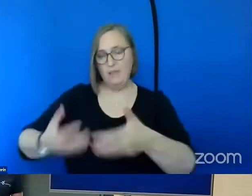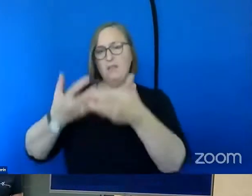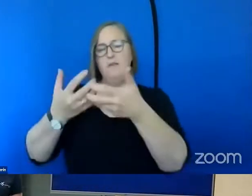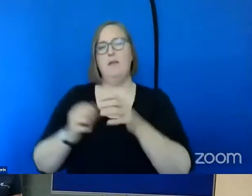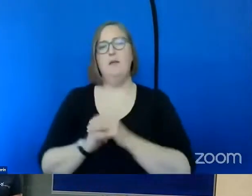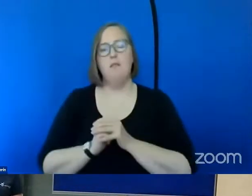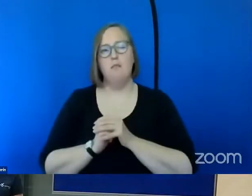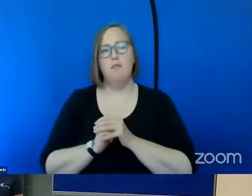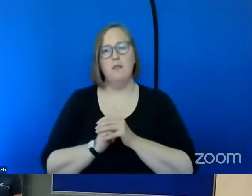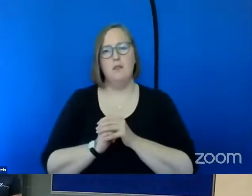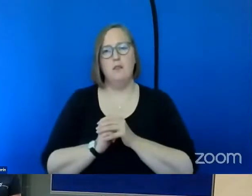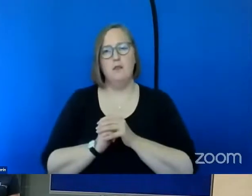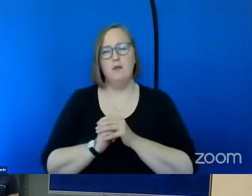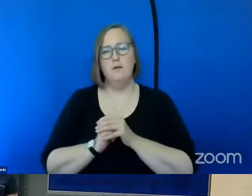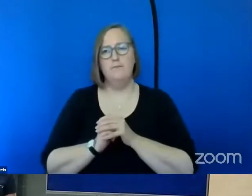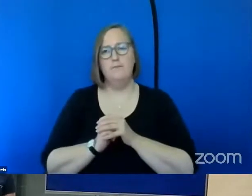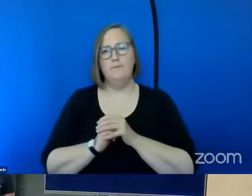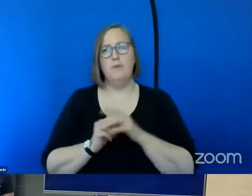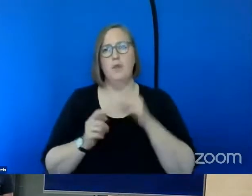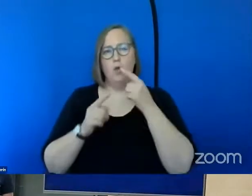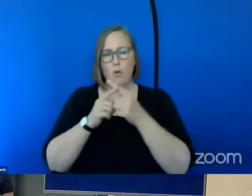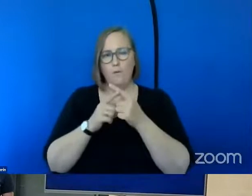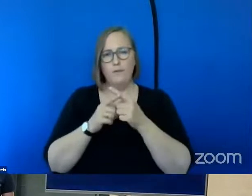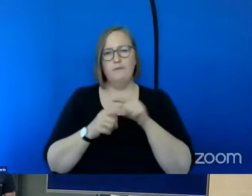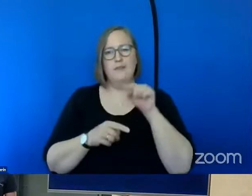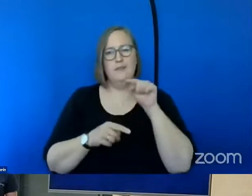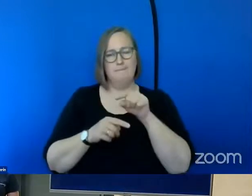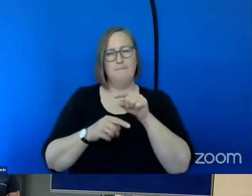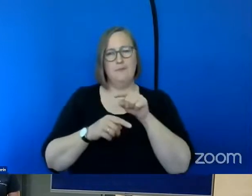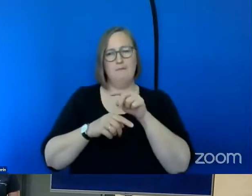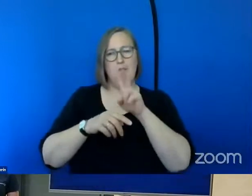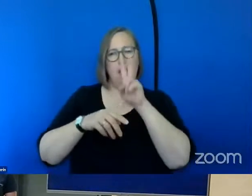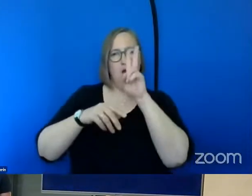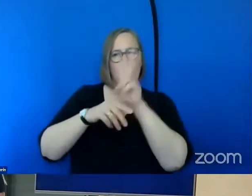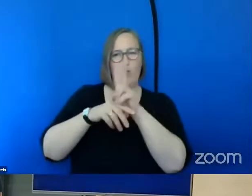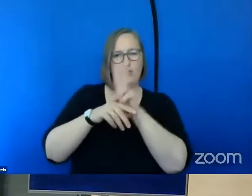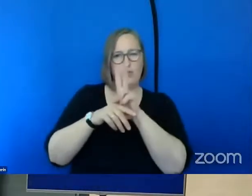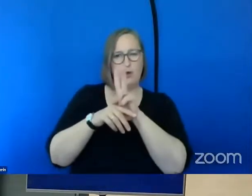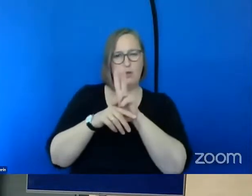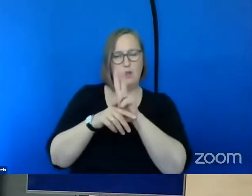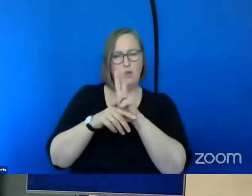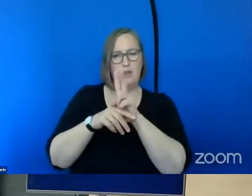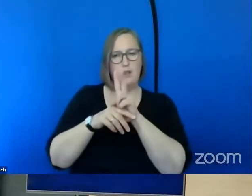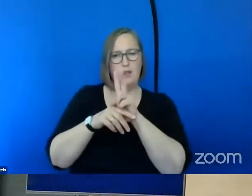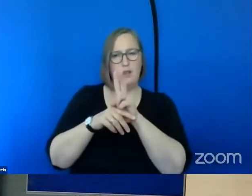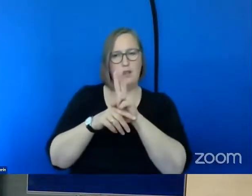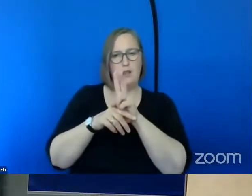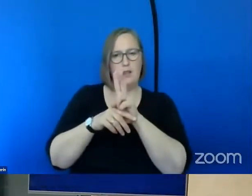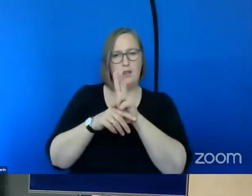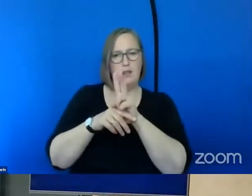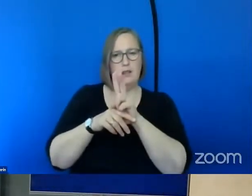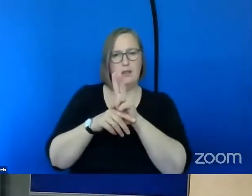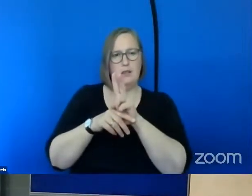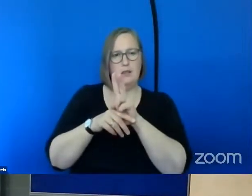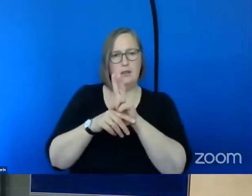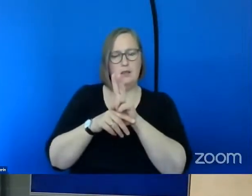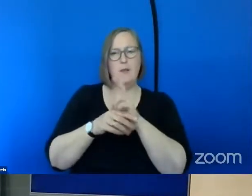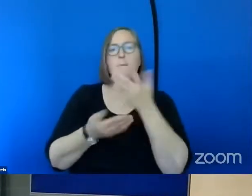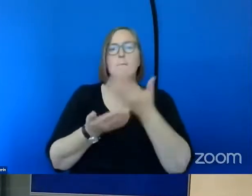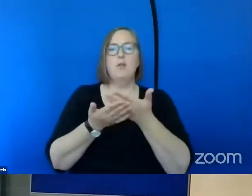by the prosthesis. So Tony Forsberg now waiting for his countdown to begin